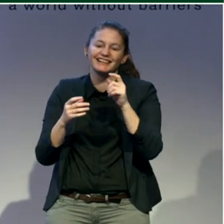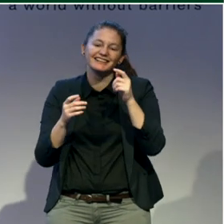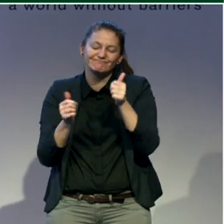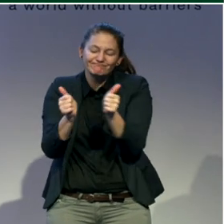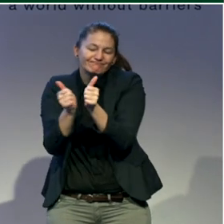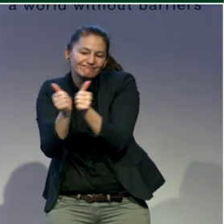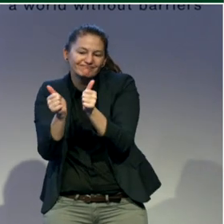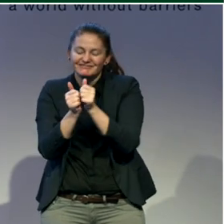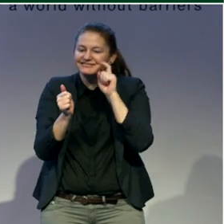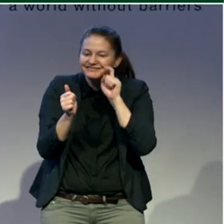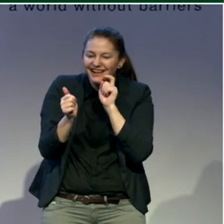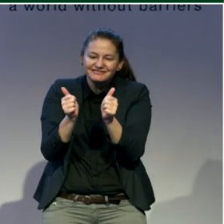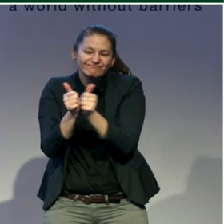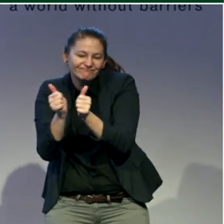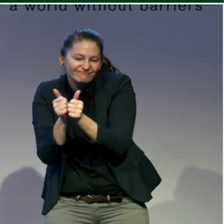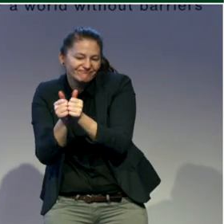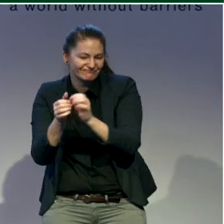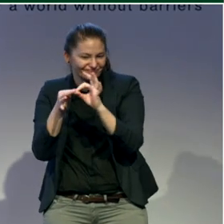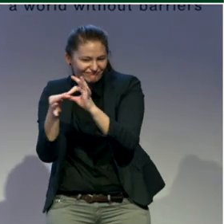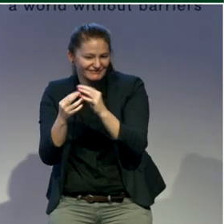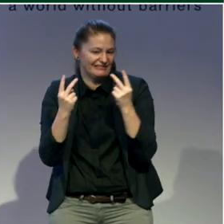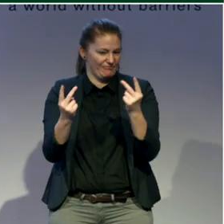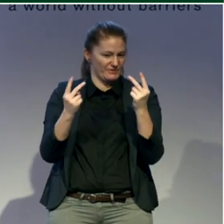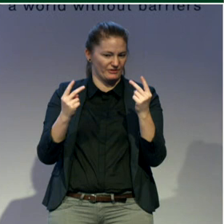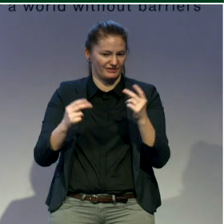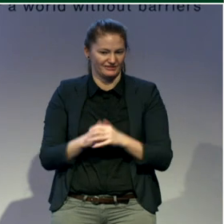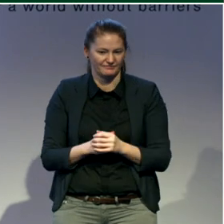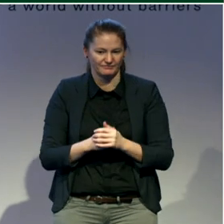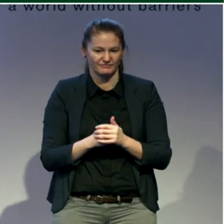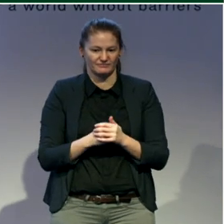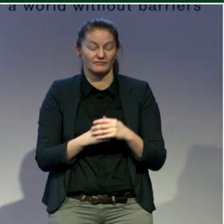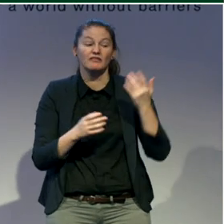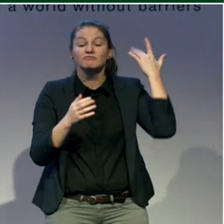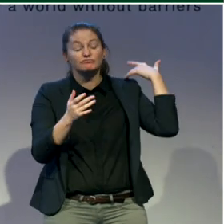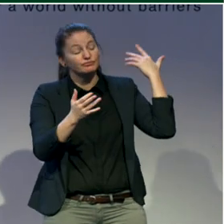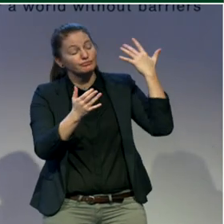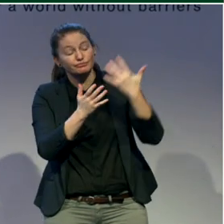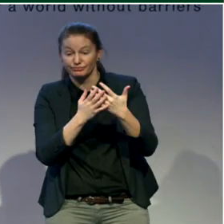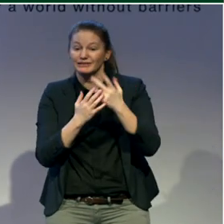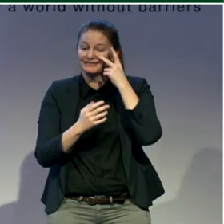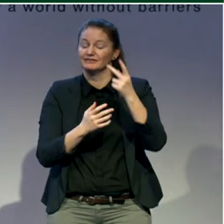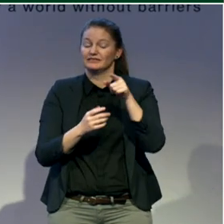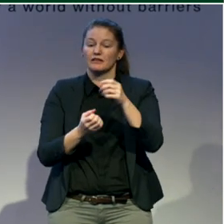Colombia. From 2009 to 2018, over